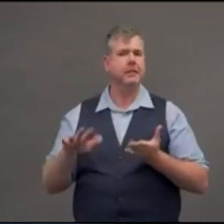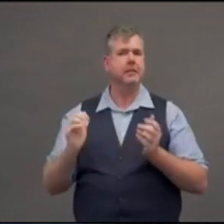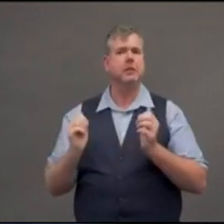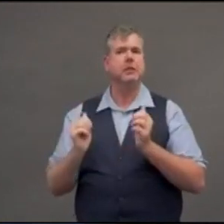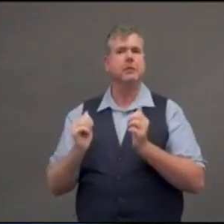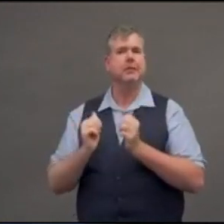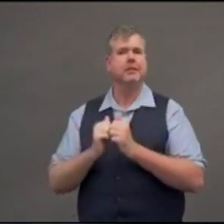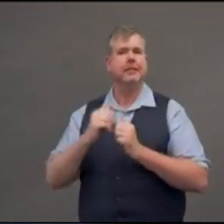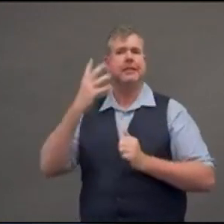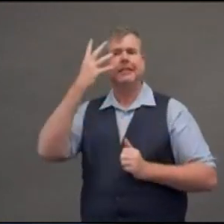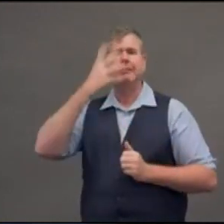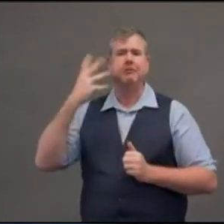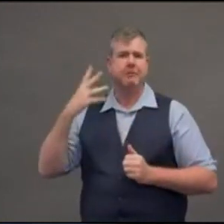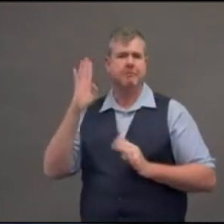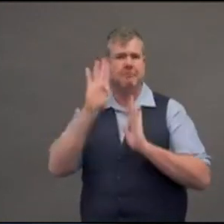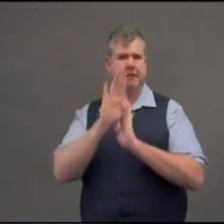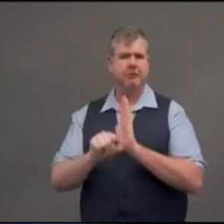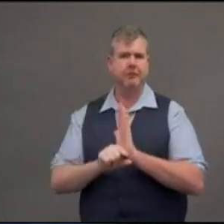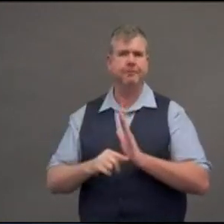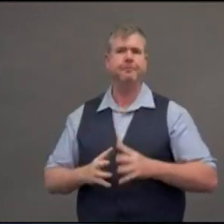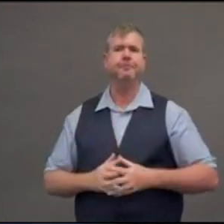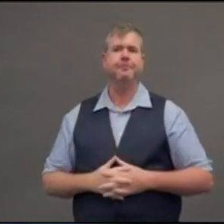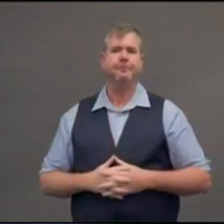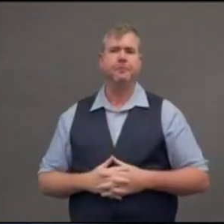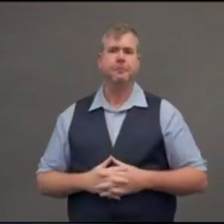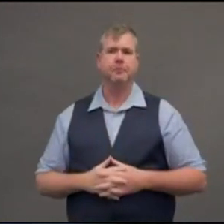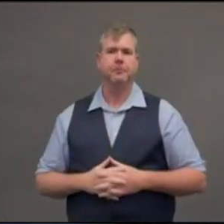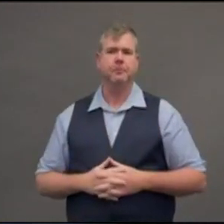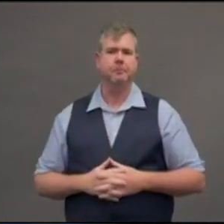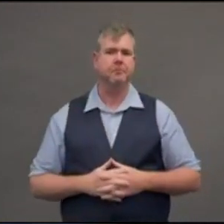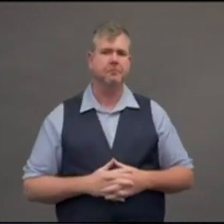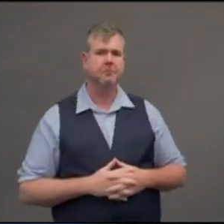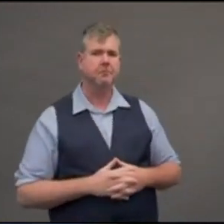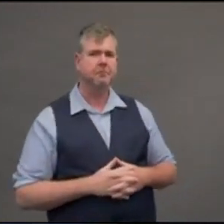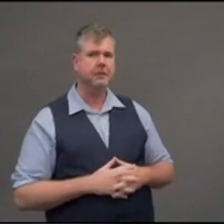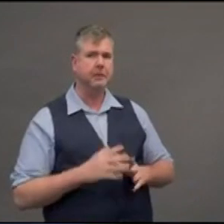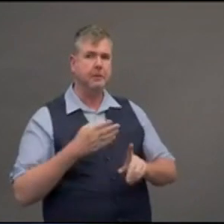was life for you before COVID-19?